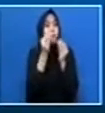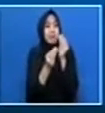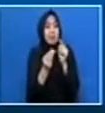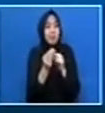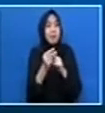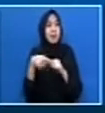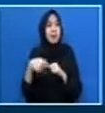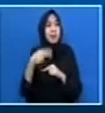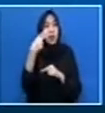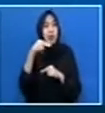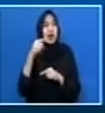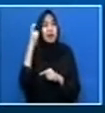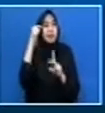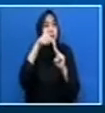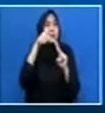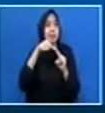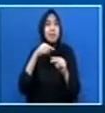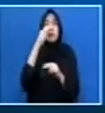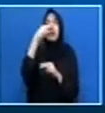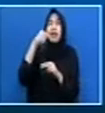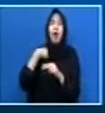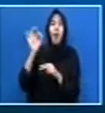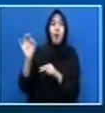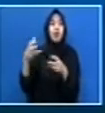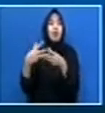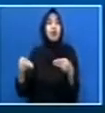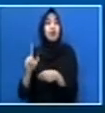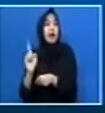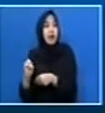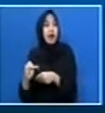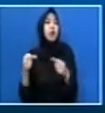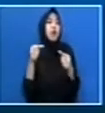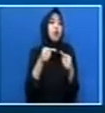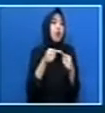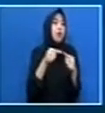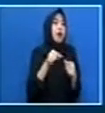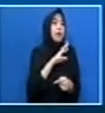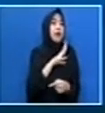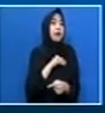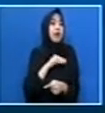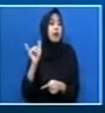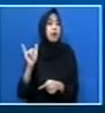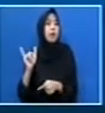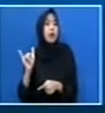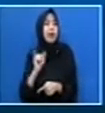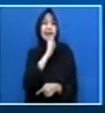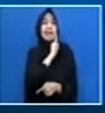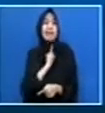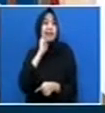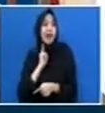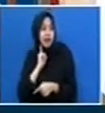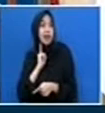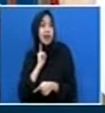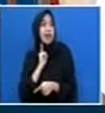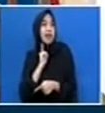in a two-state solution. When Secretary Blinken was recently in the region, he said that both Palestinians and